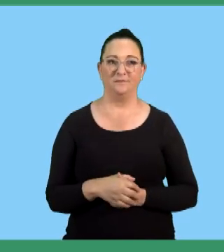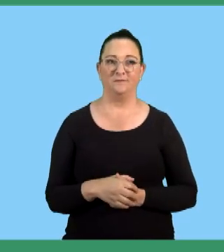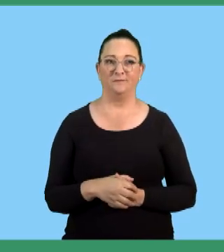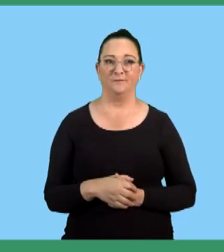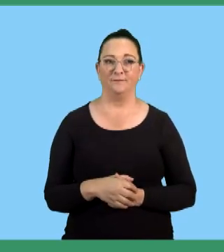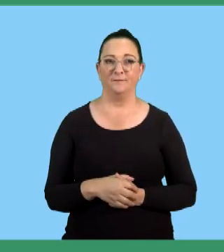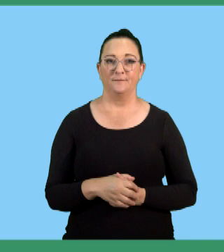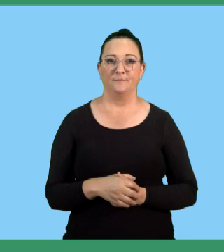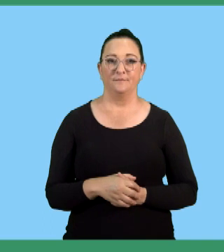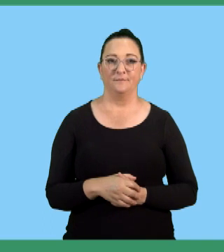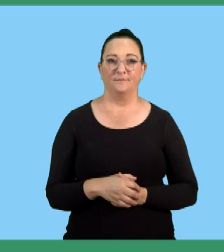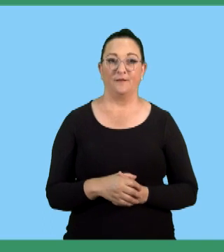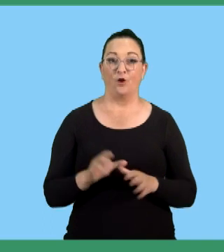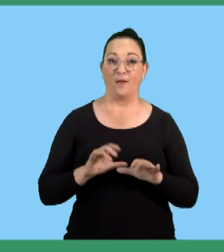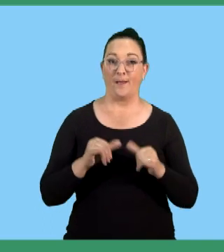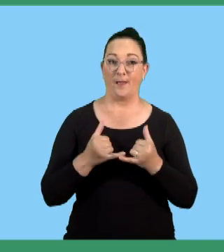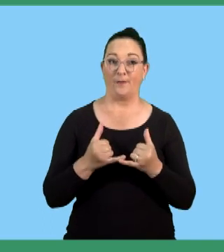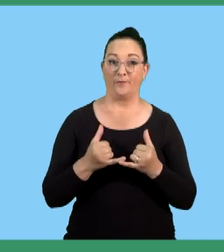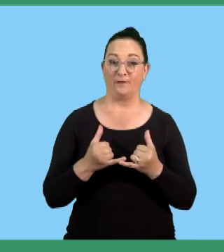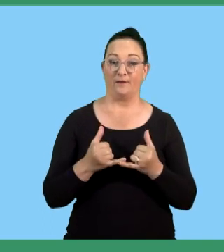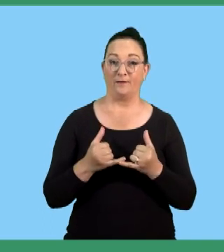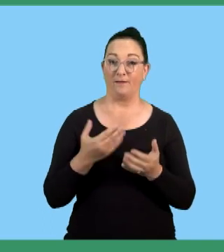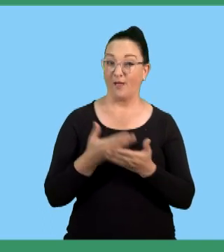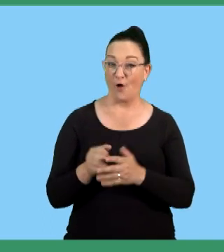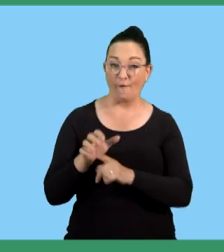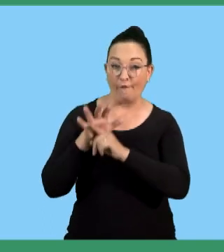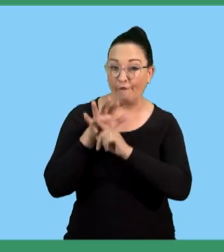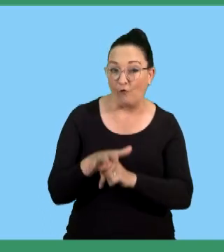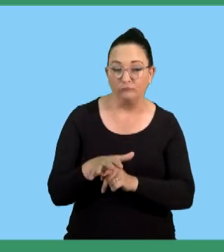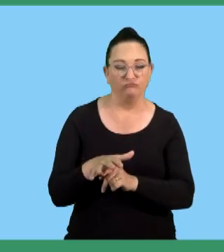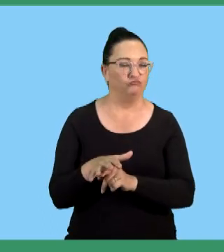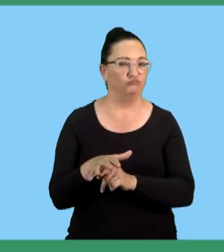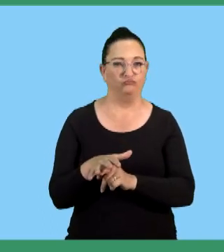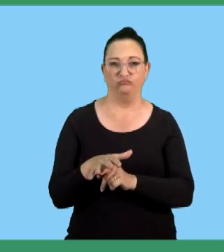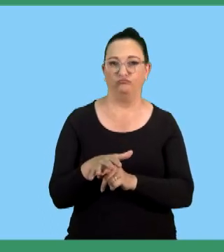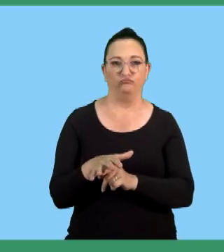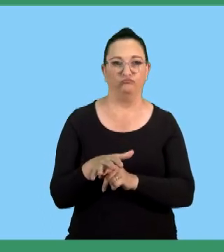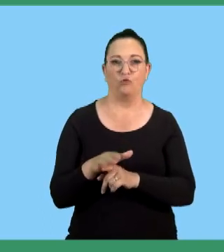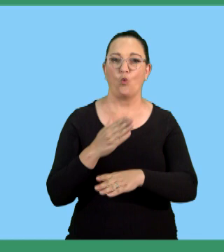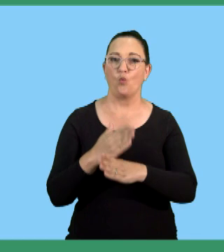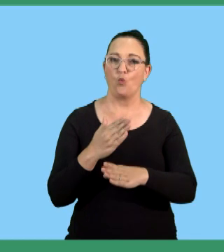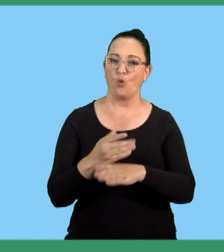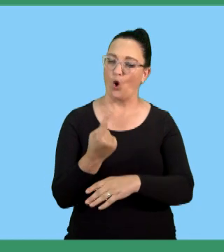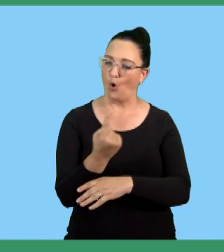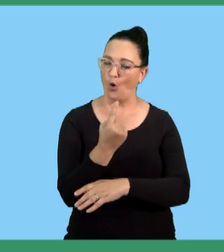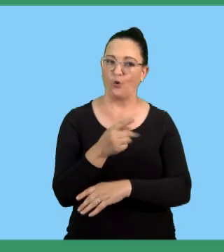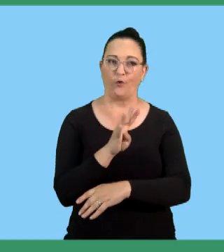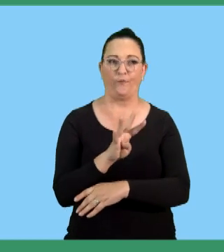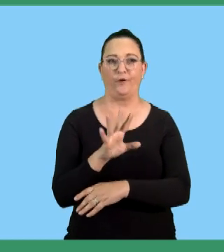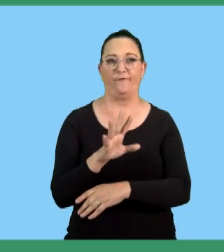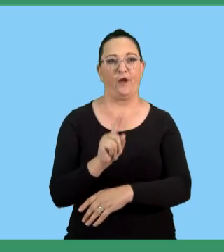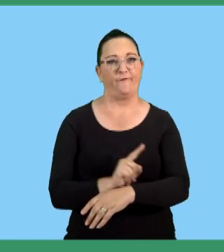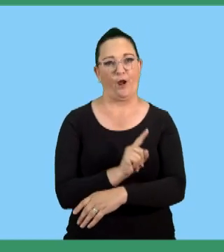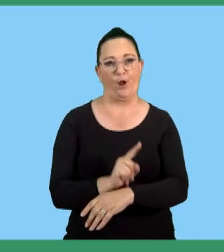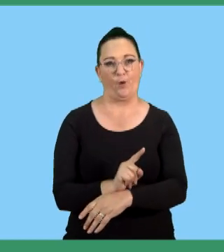no employer may force, very important, no employer may force an employee to work more than 45